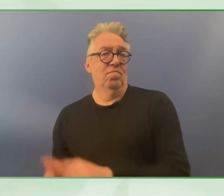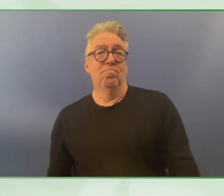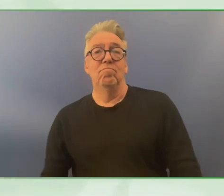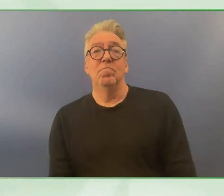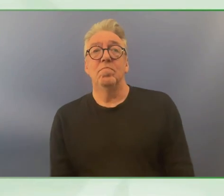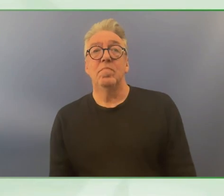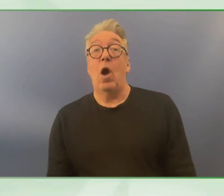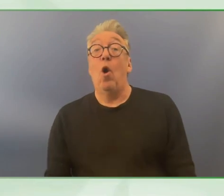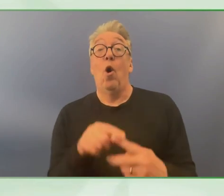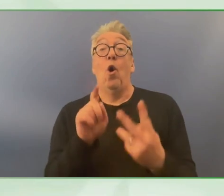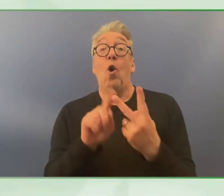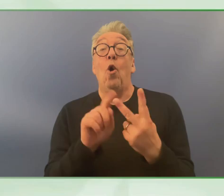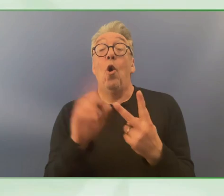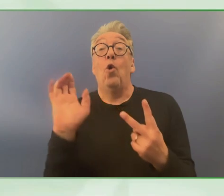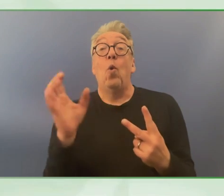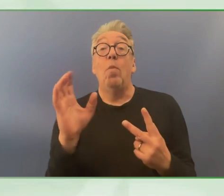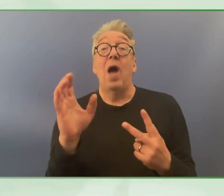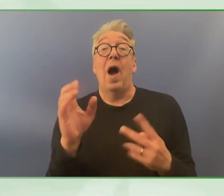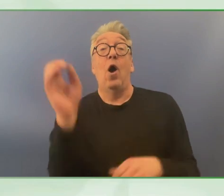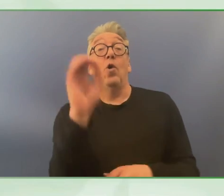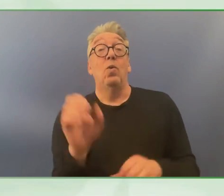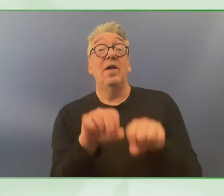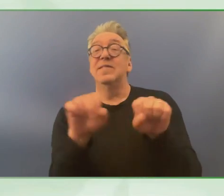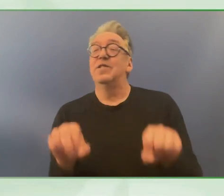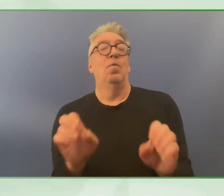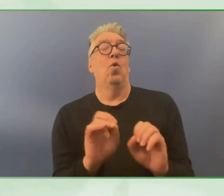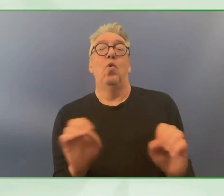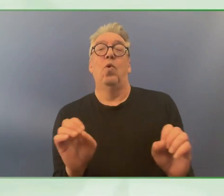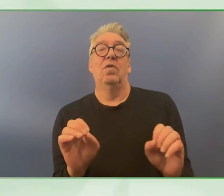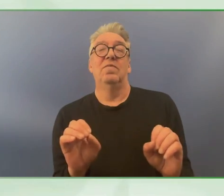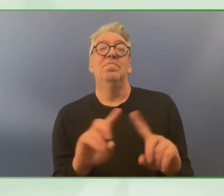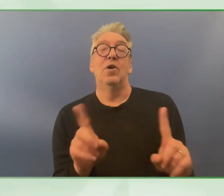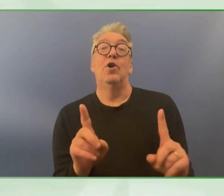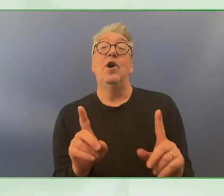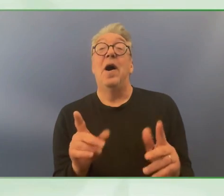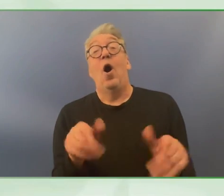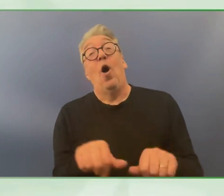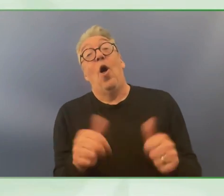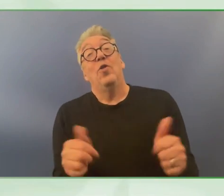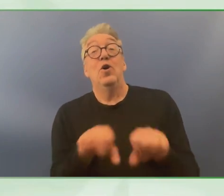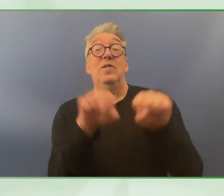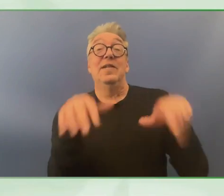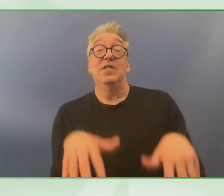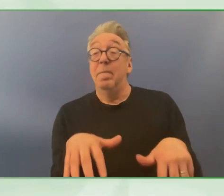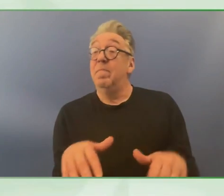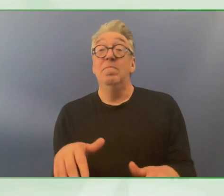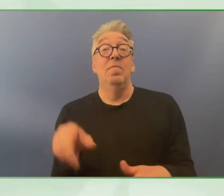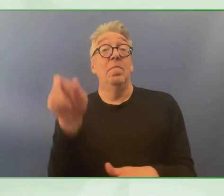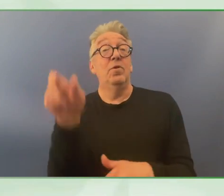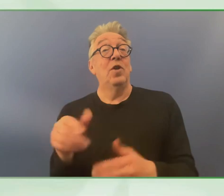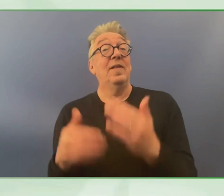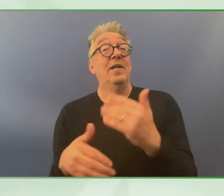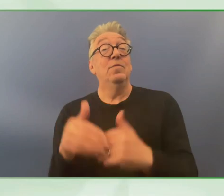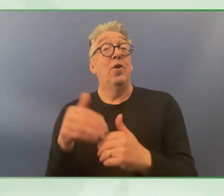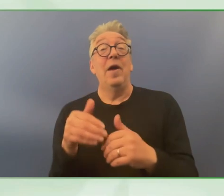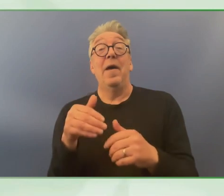Colombia, you don't have quota system, but you have a system that protects persons with disability for being laid off from a company. But sometimes that's also